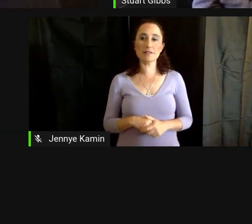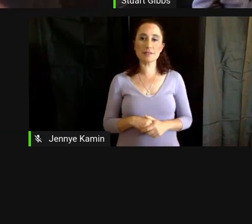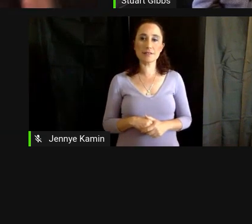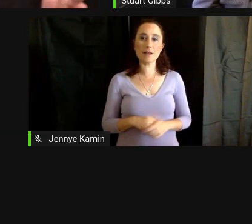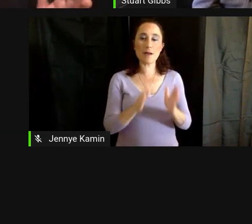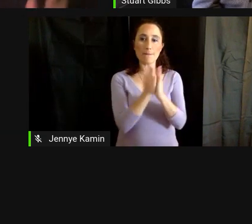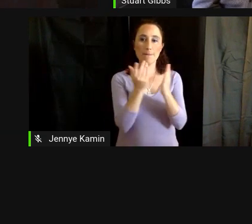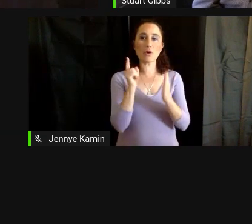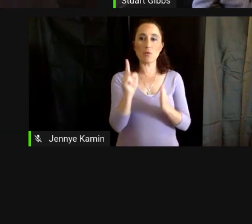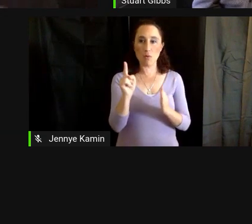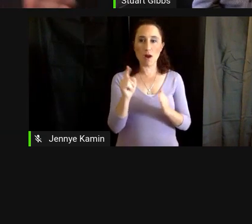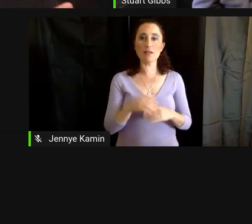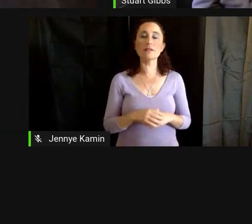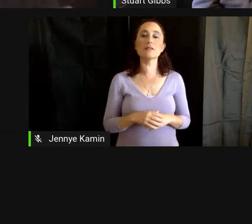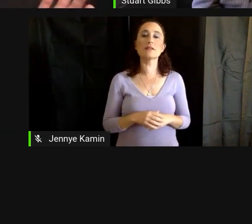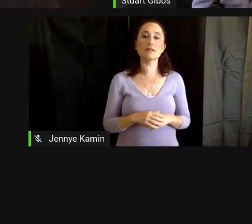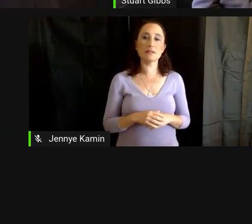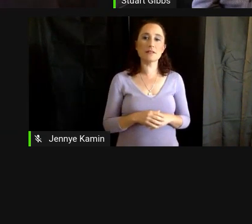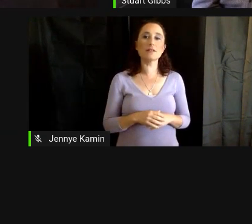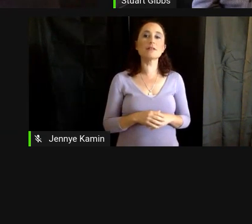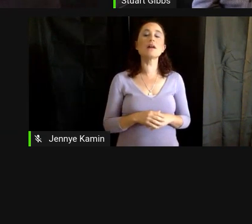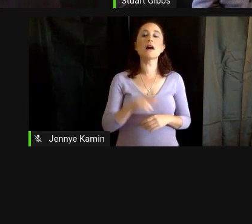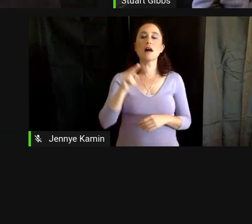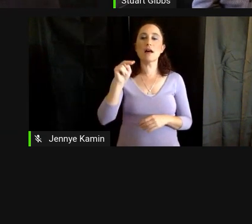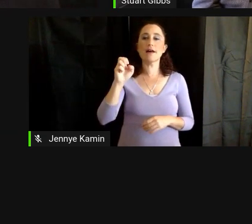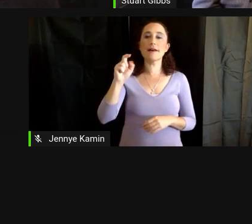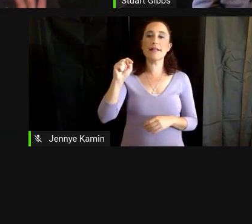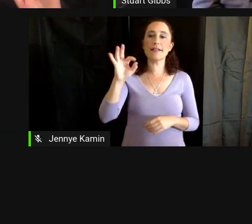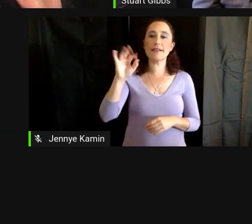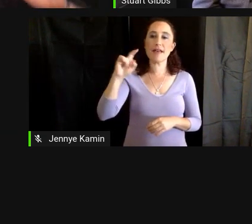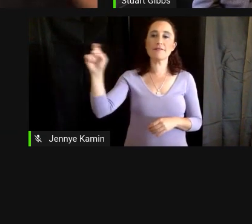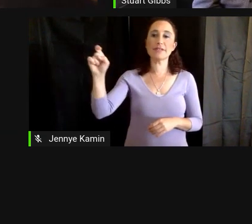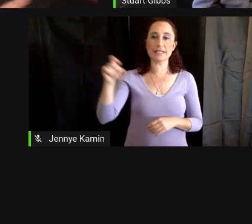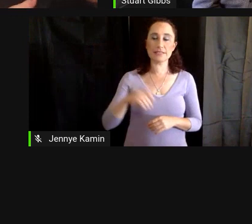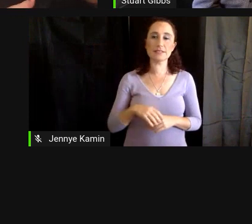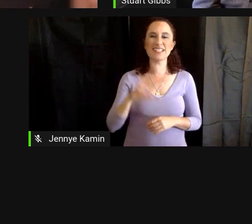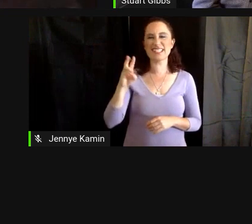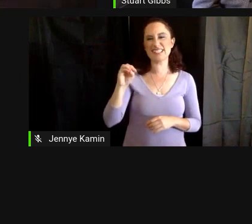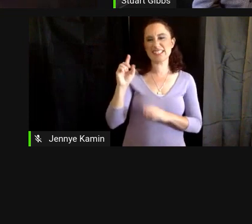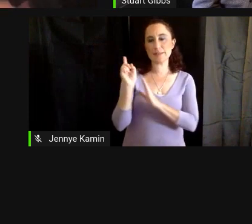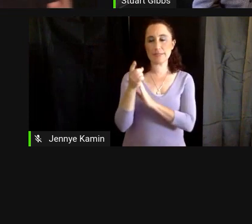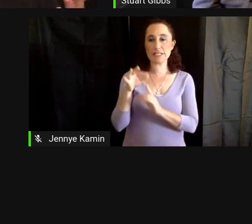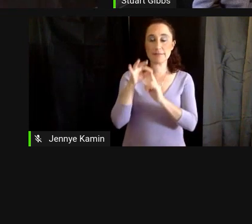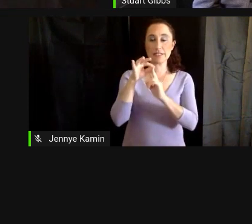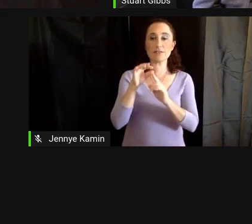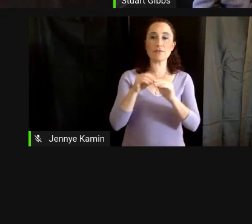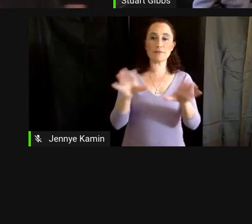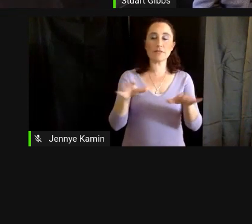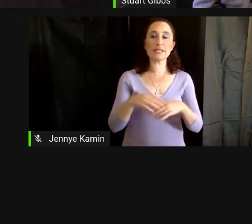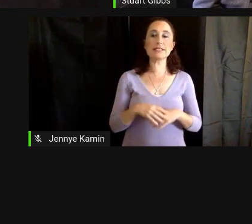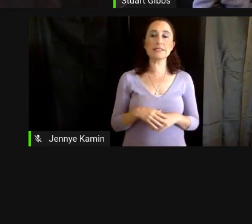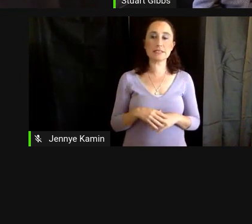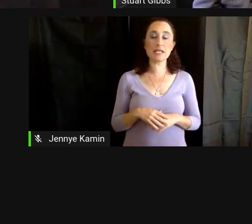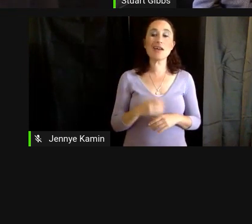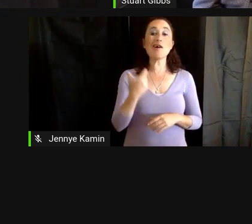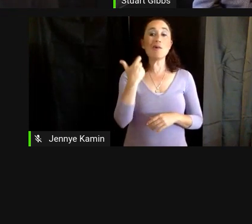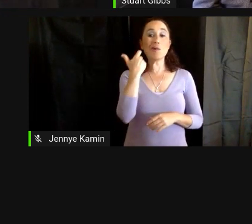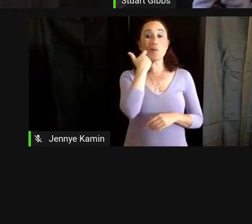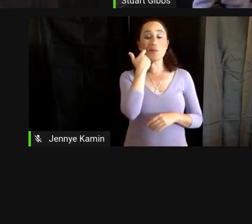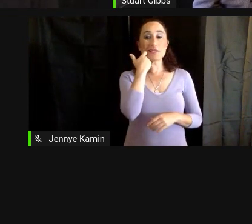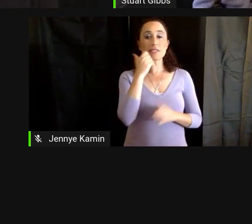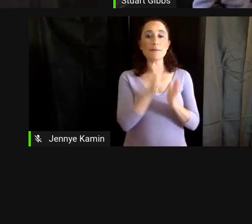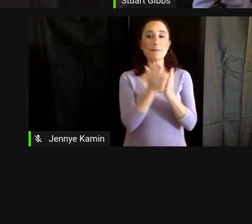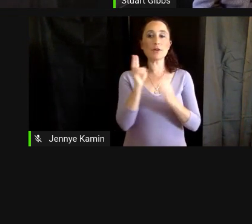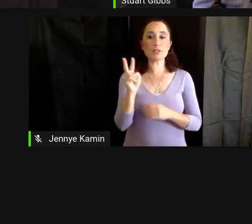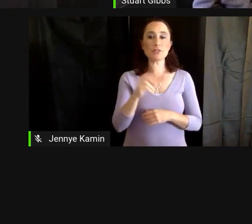Book one, which is a special, 66 minutes on Netflix, came out some months ago, and now just recently, book